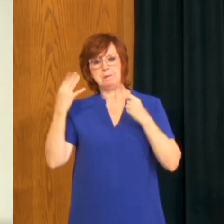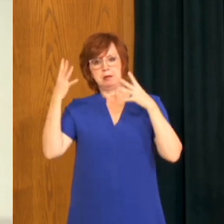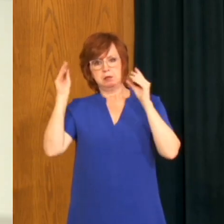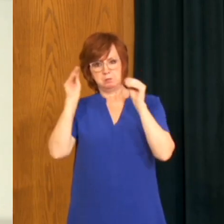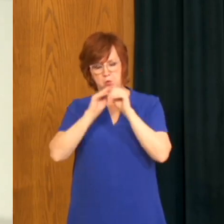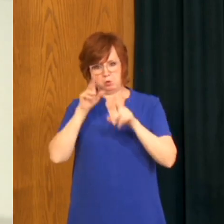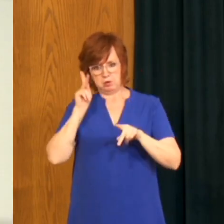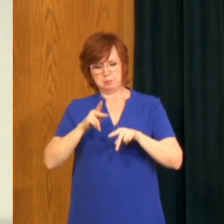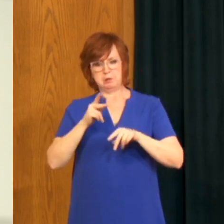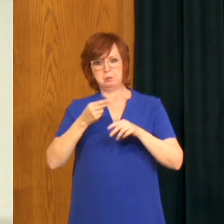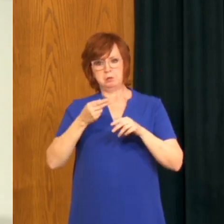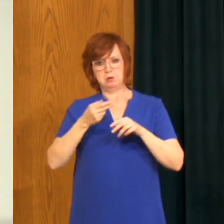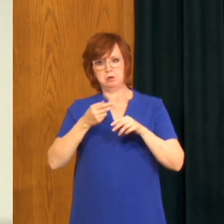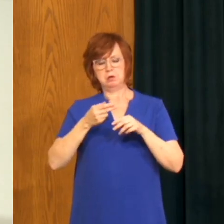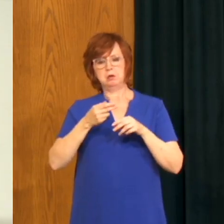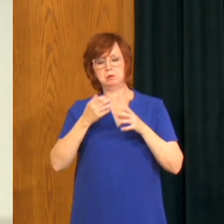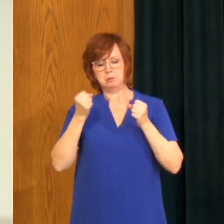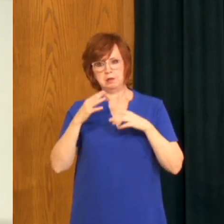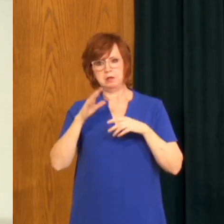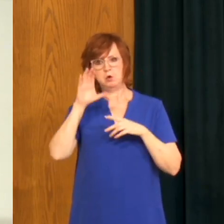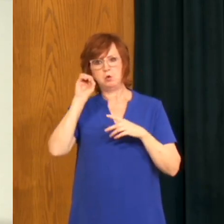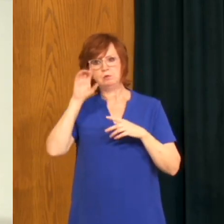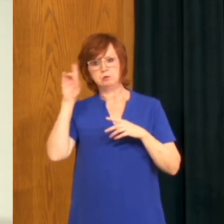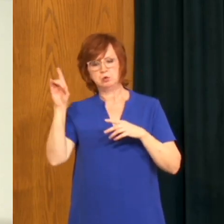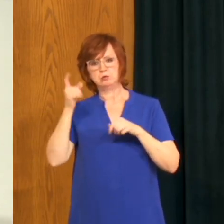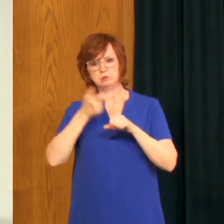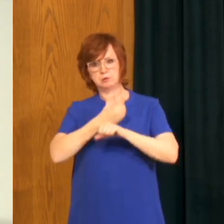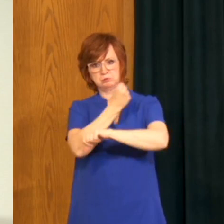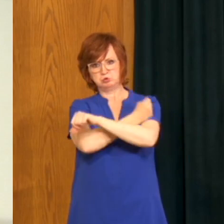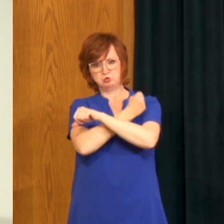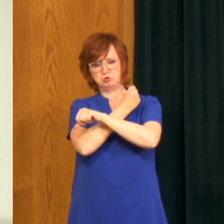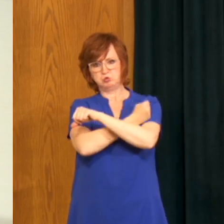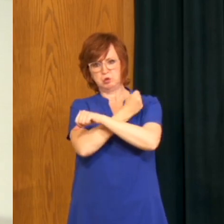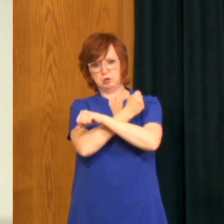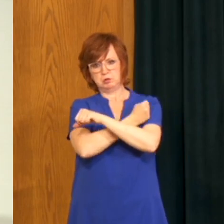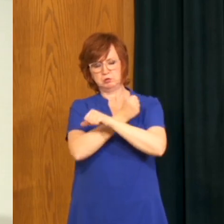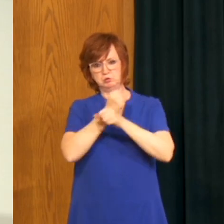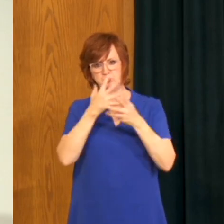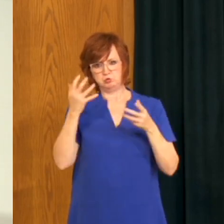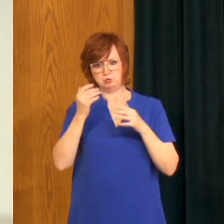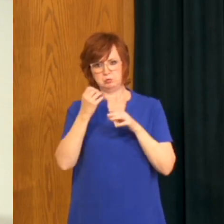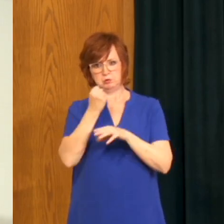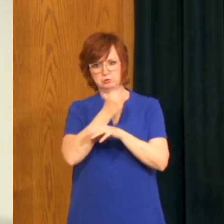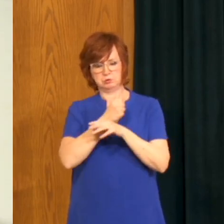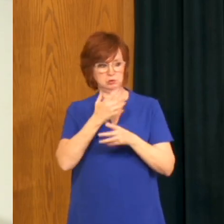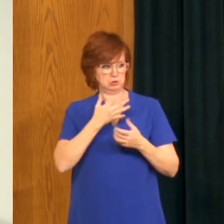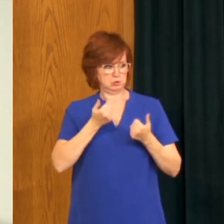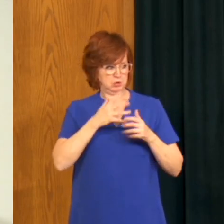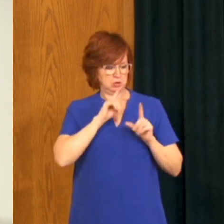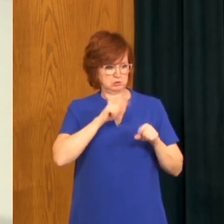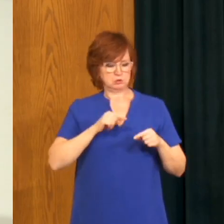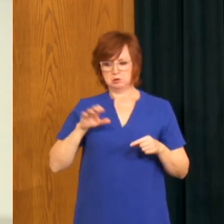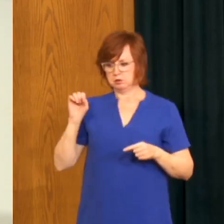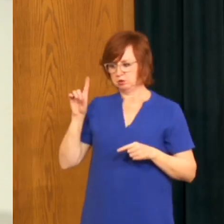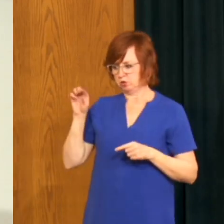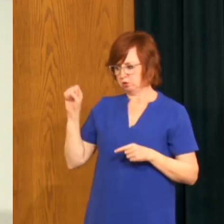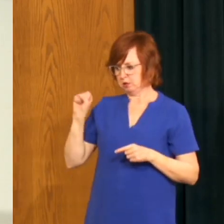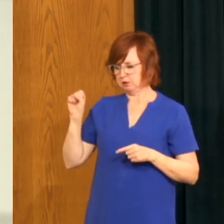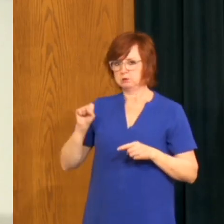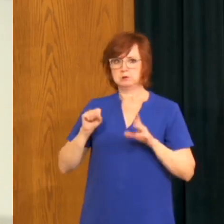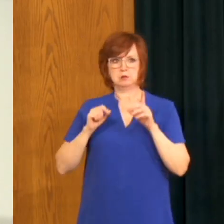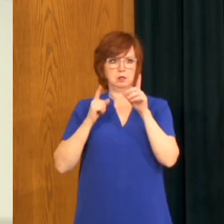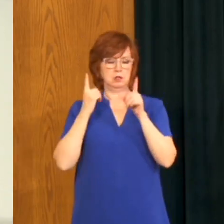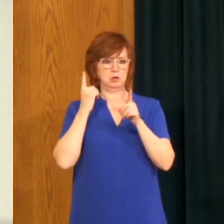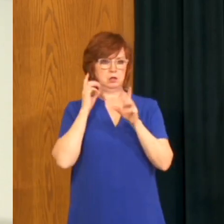you've heard of that, what concerns you have, and what is being done to address that. Thanks. So go ahead, Doctor. No, thanks.